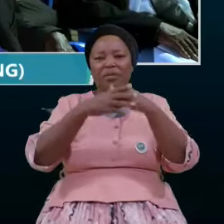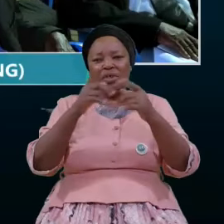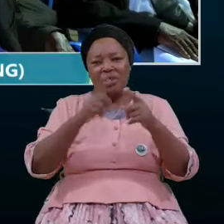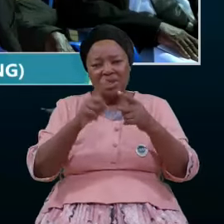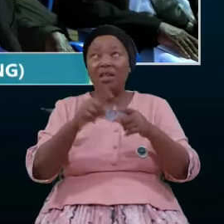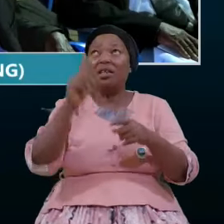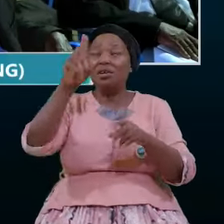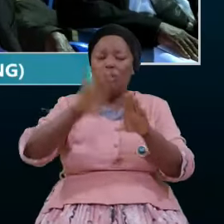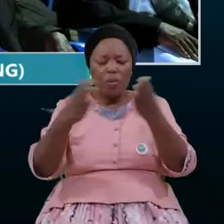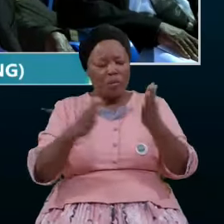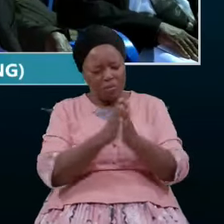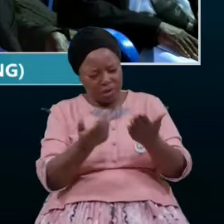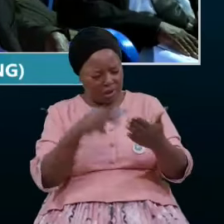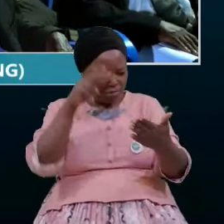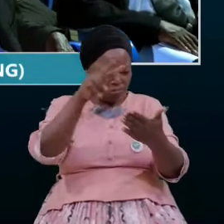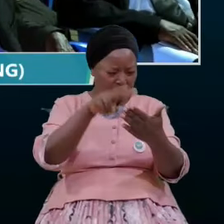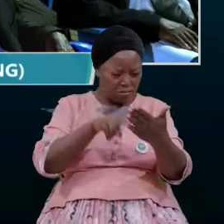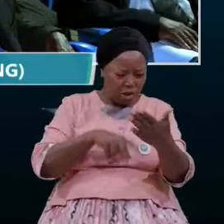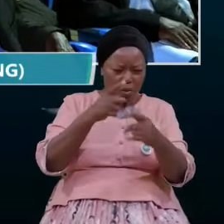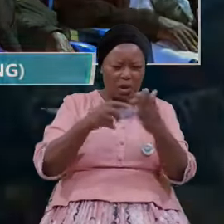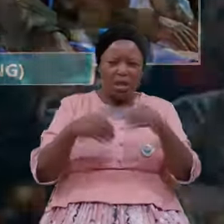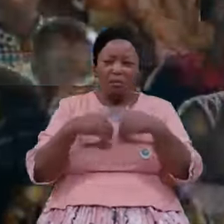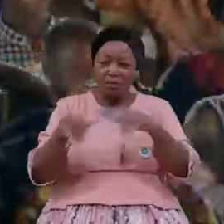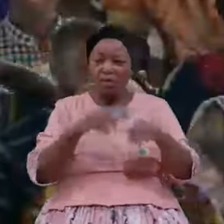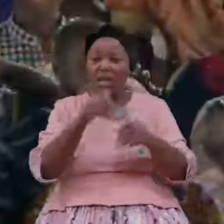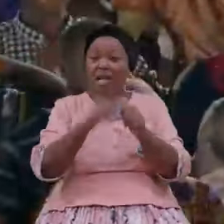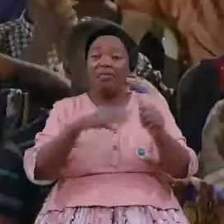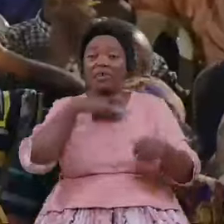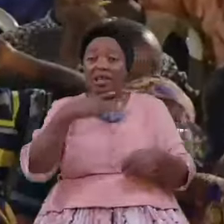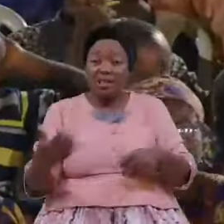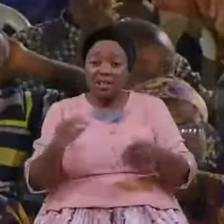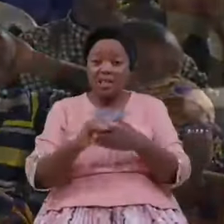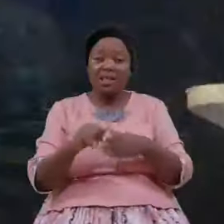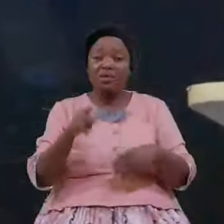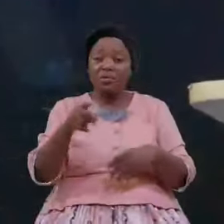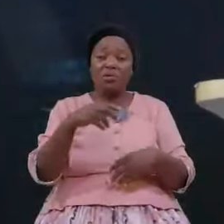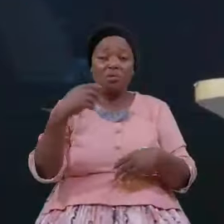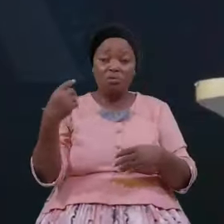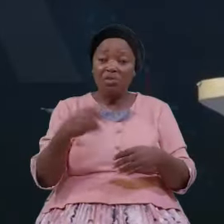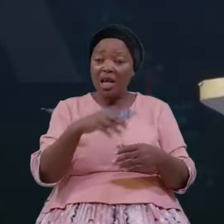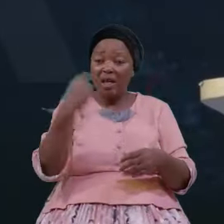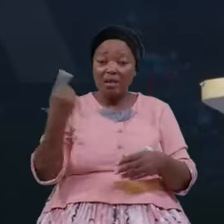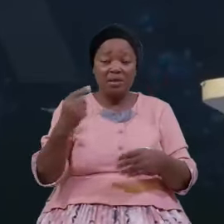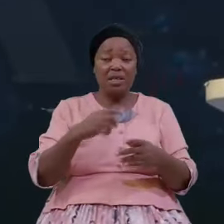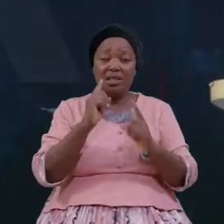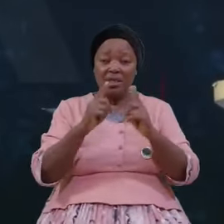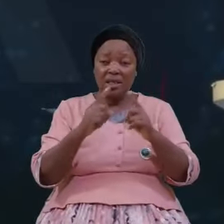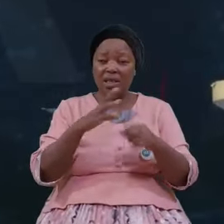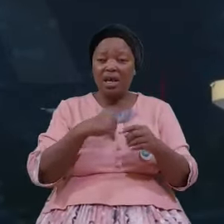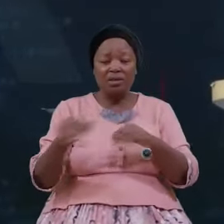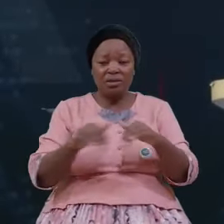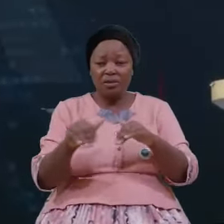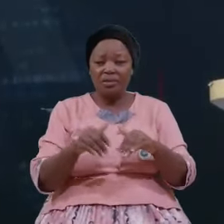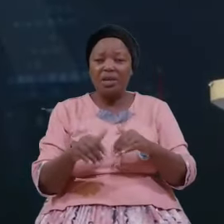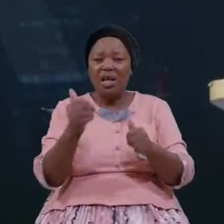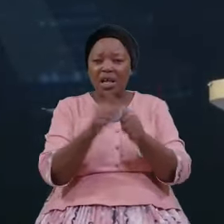they look at what they have done. Every dirty thing they ever said, every dirty thing they ever did, everything is there.